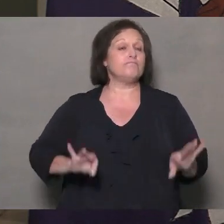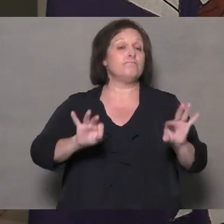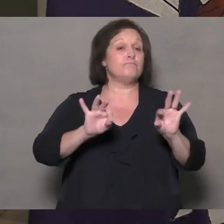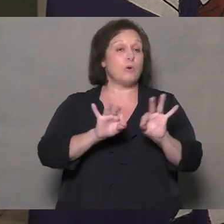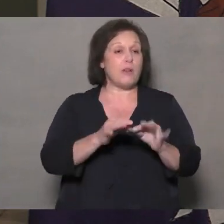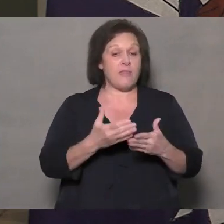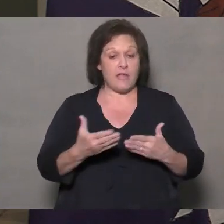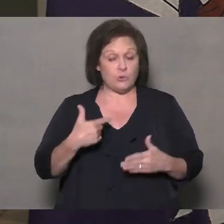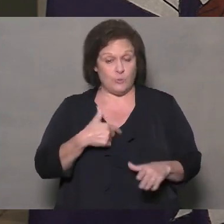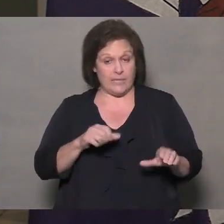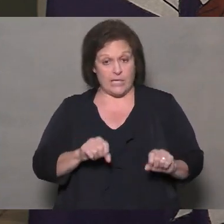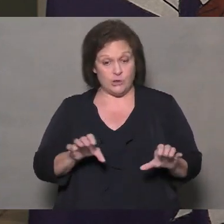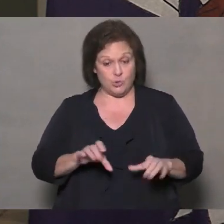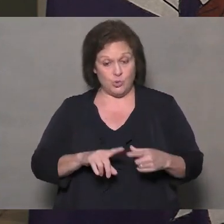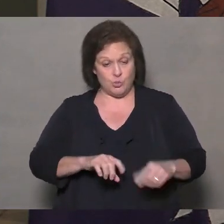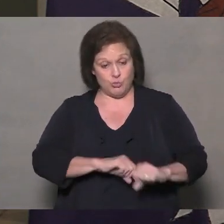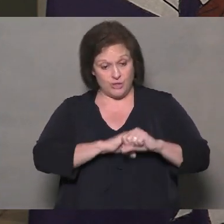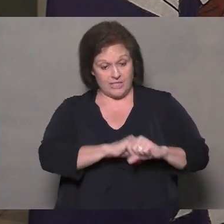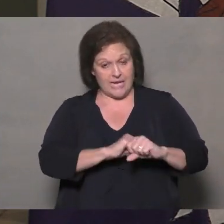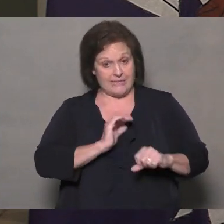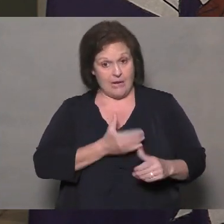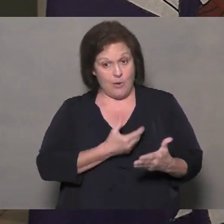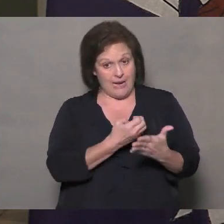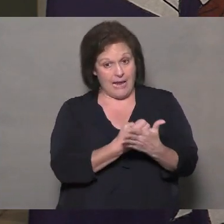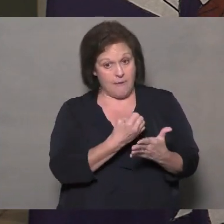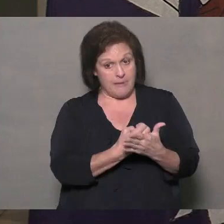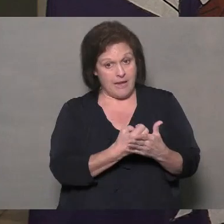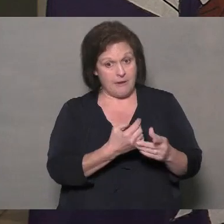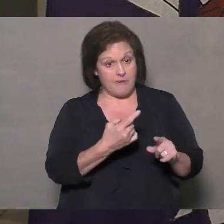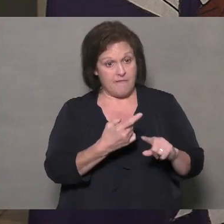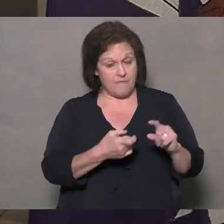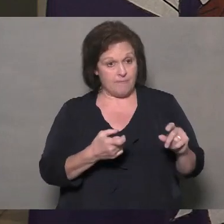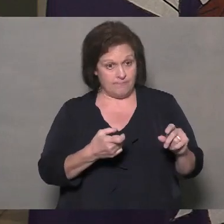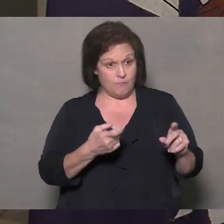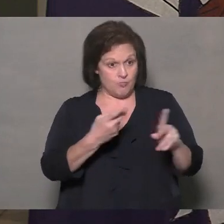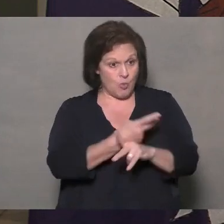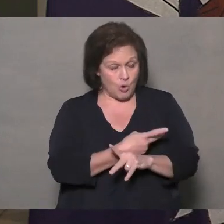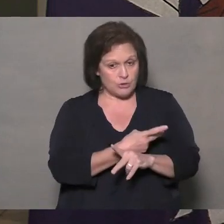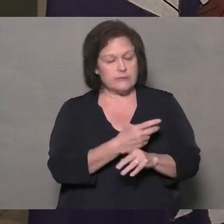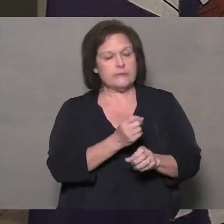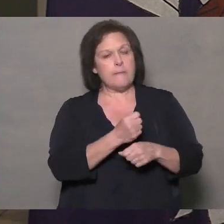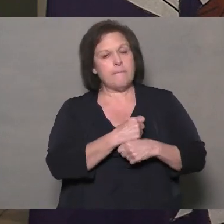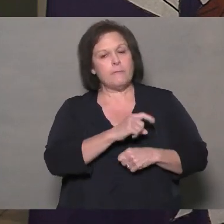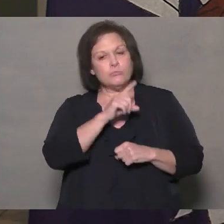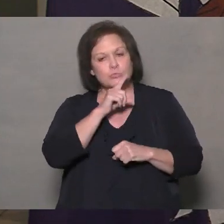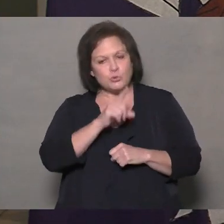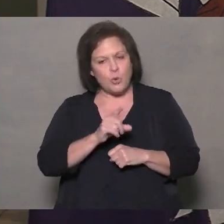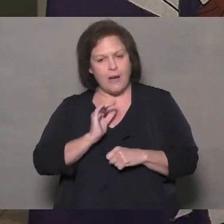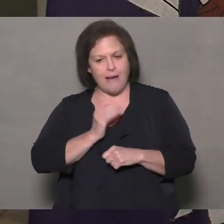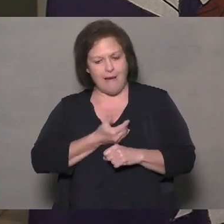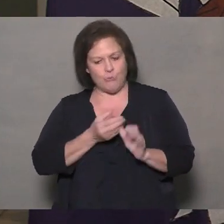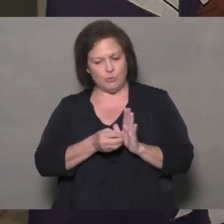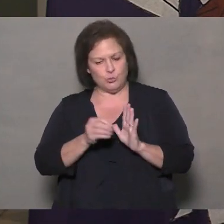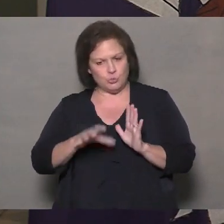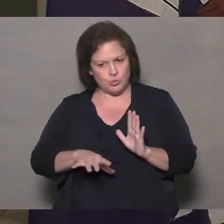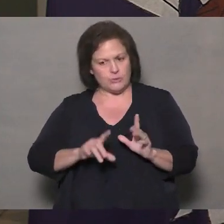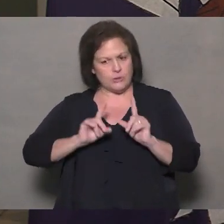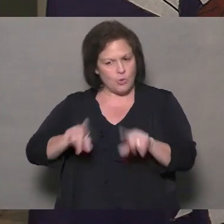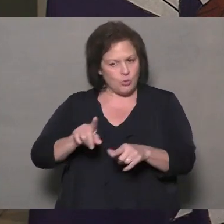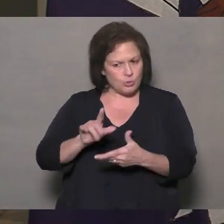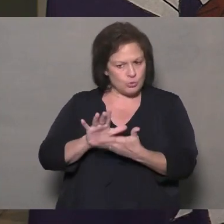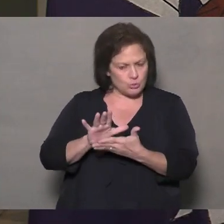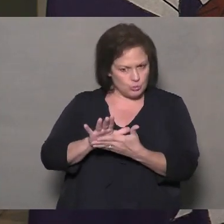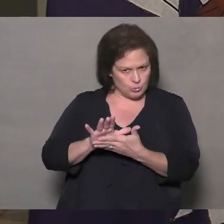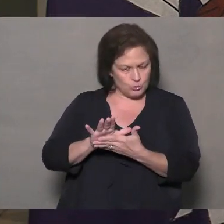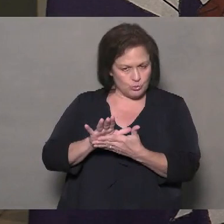we can take to protect our economy from further disruption is to ensure that our students attend school in